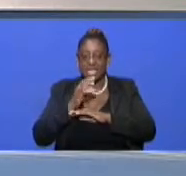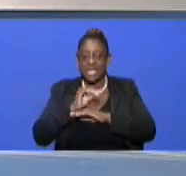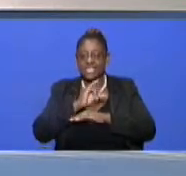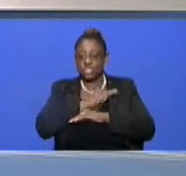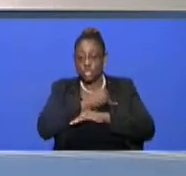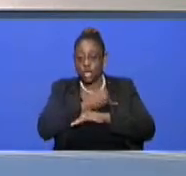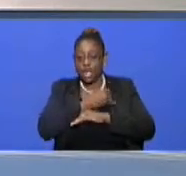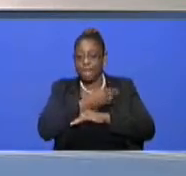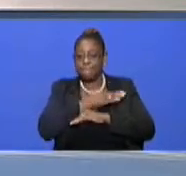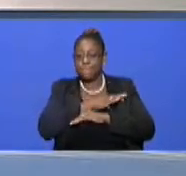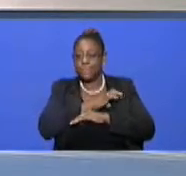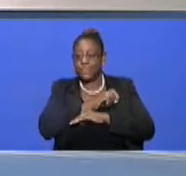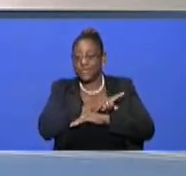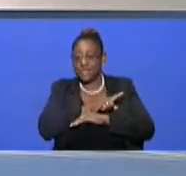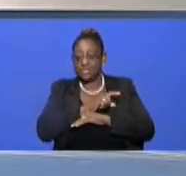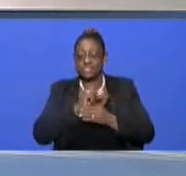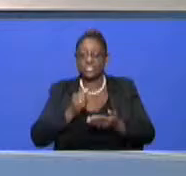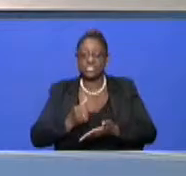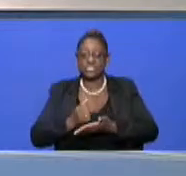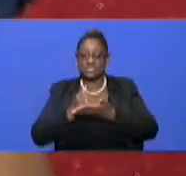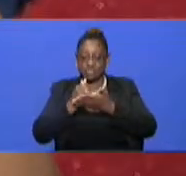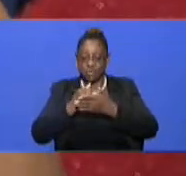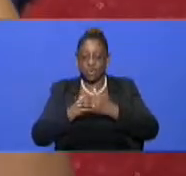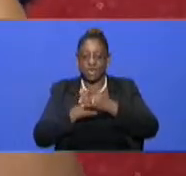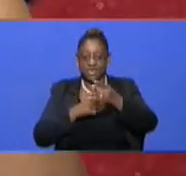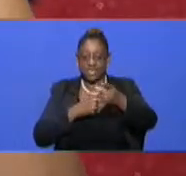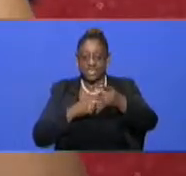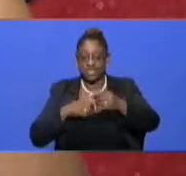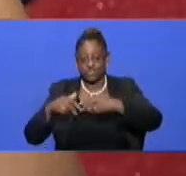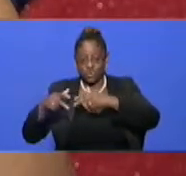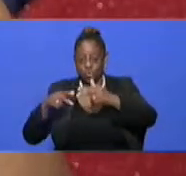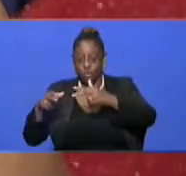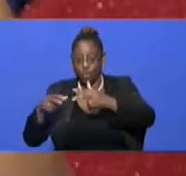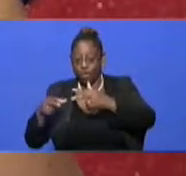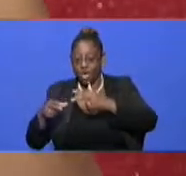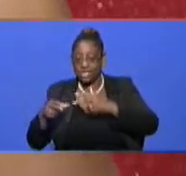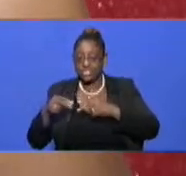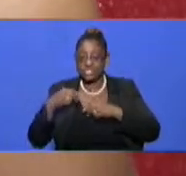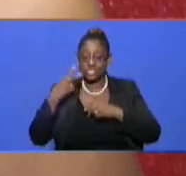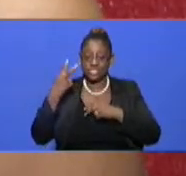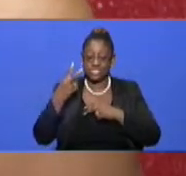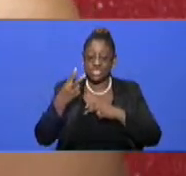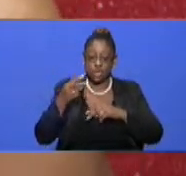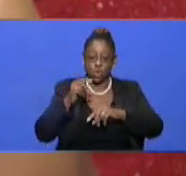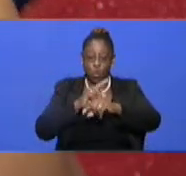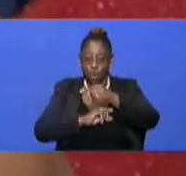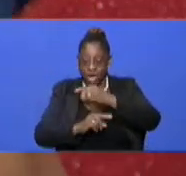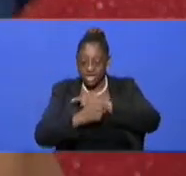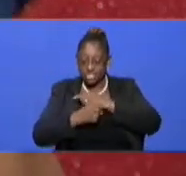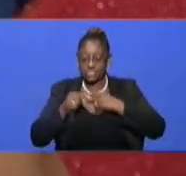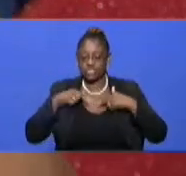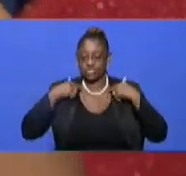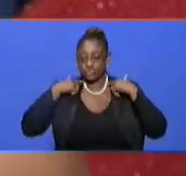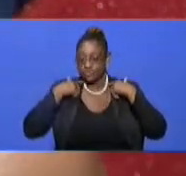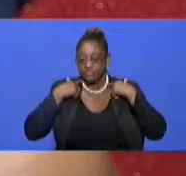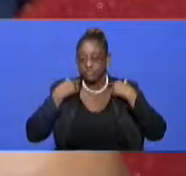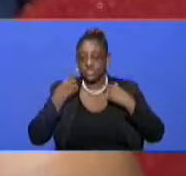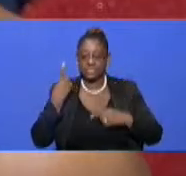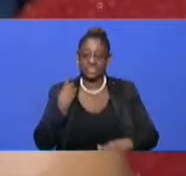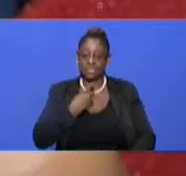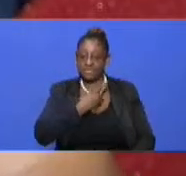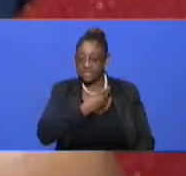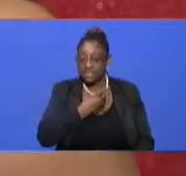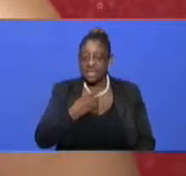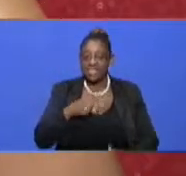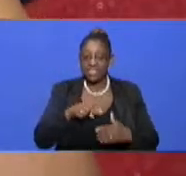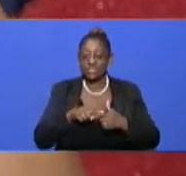Bull. As you walk through John Bull 284 Bay Street, you will see jewelry, you see watches, you see cosmetics, you see fragrances, and